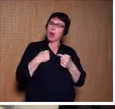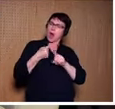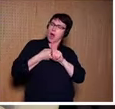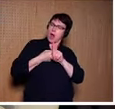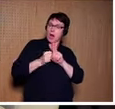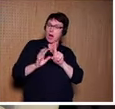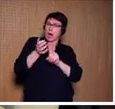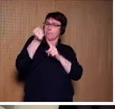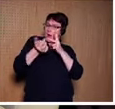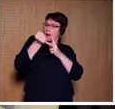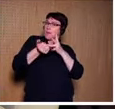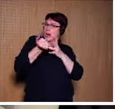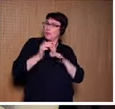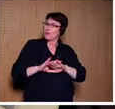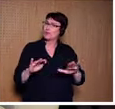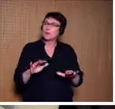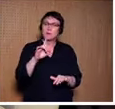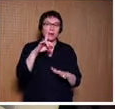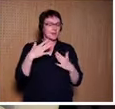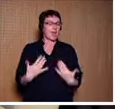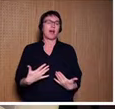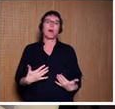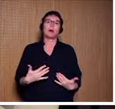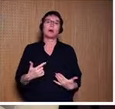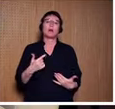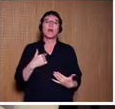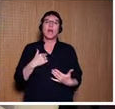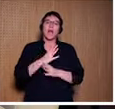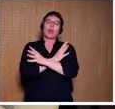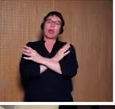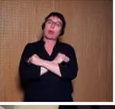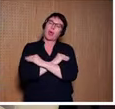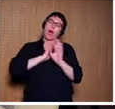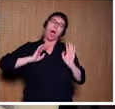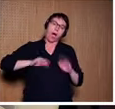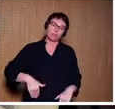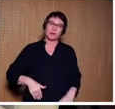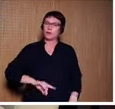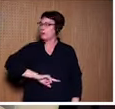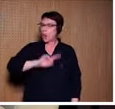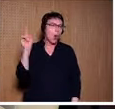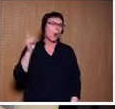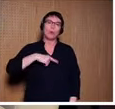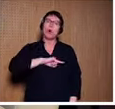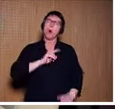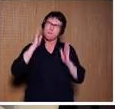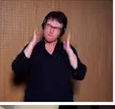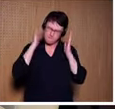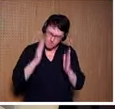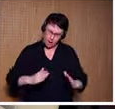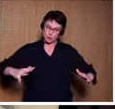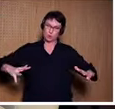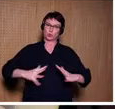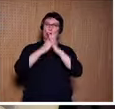point in time, we need to be even stronger, more unified, and better funded. And